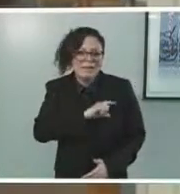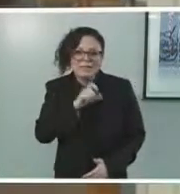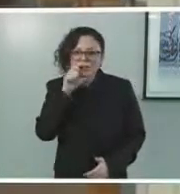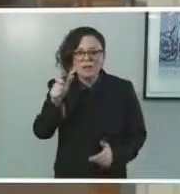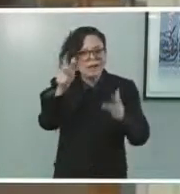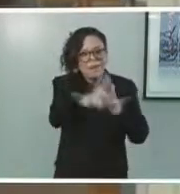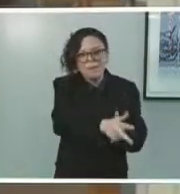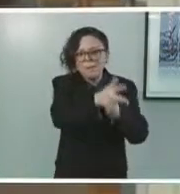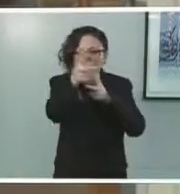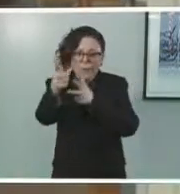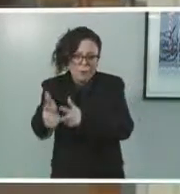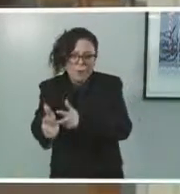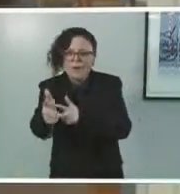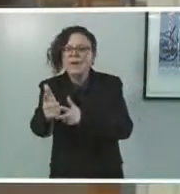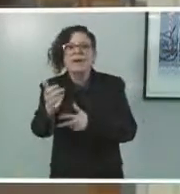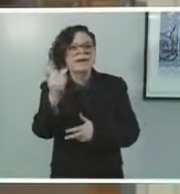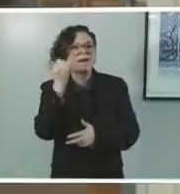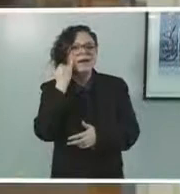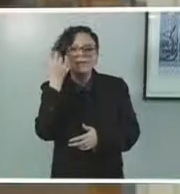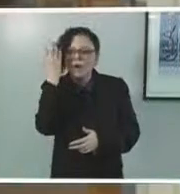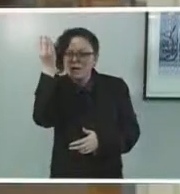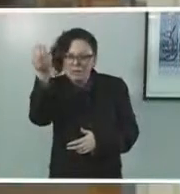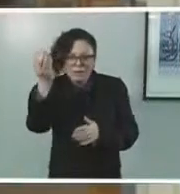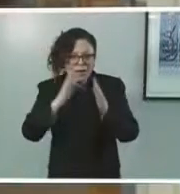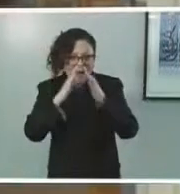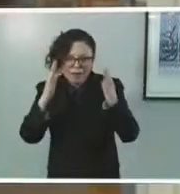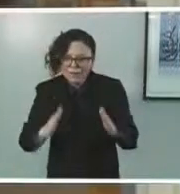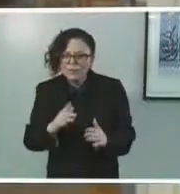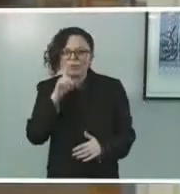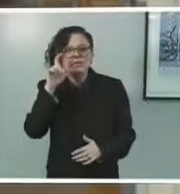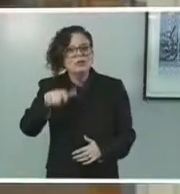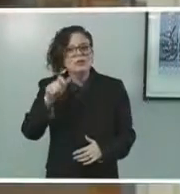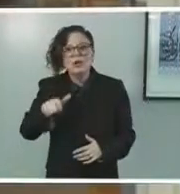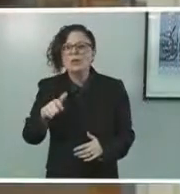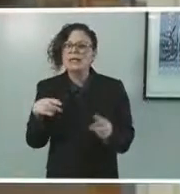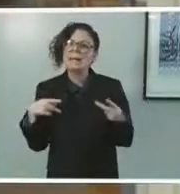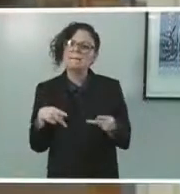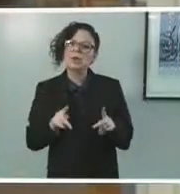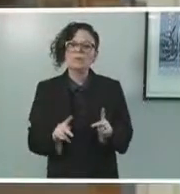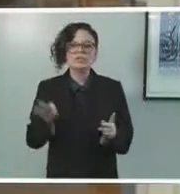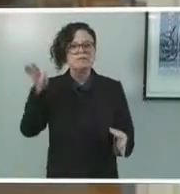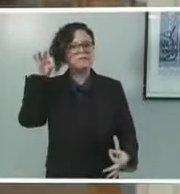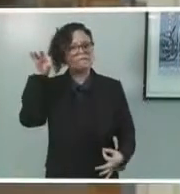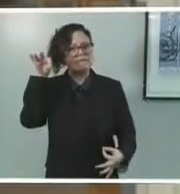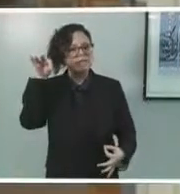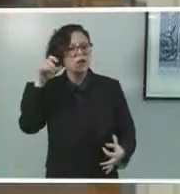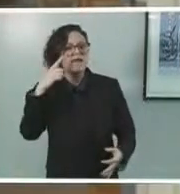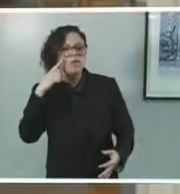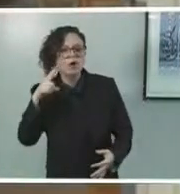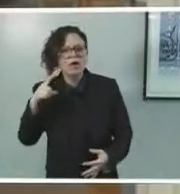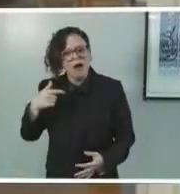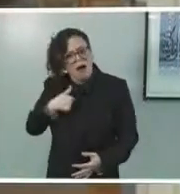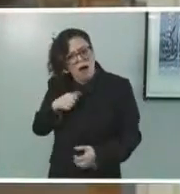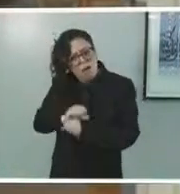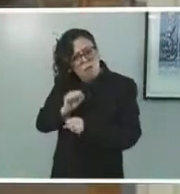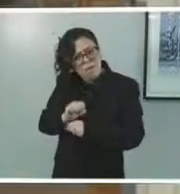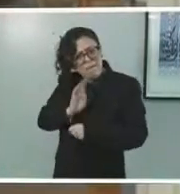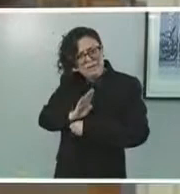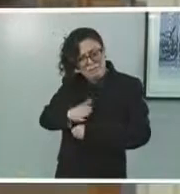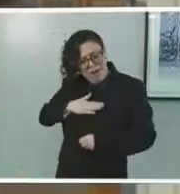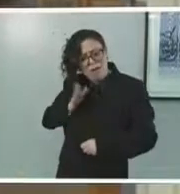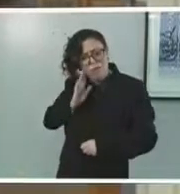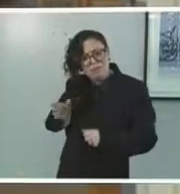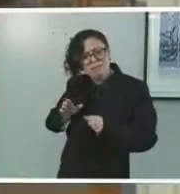you're outside of your home. You do not need a permission slip to prove you work for a business that is allowed to remain